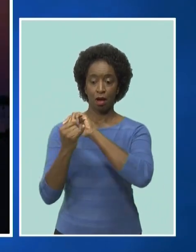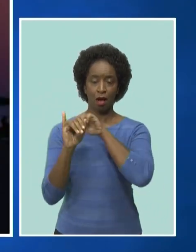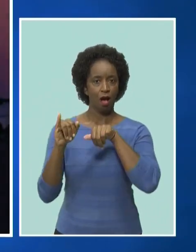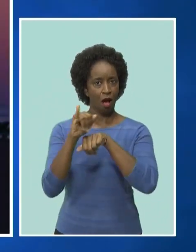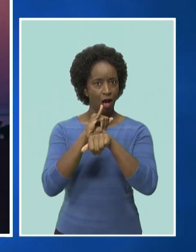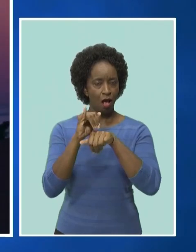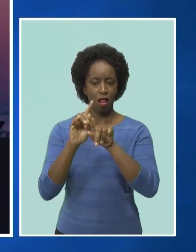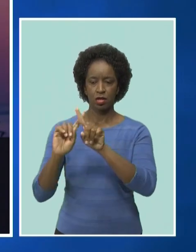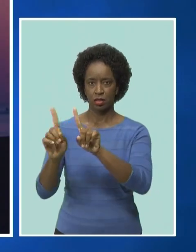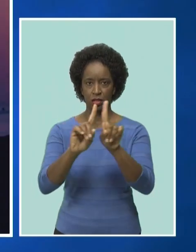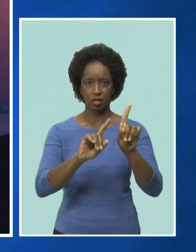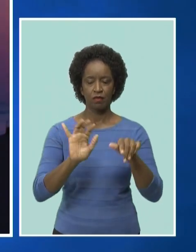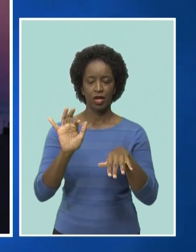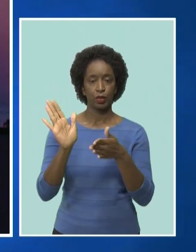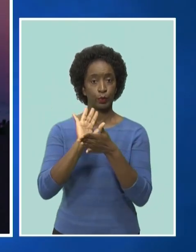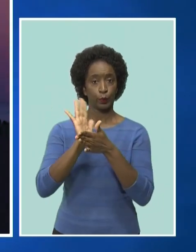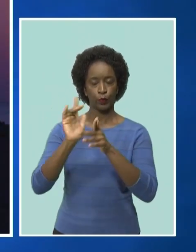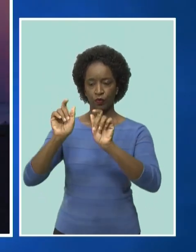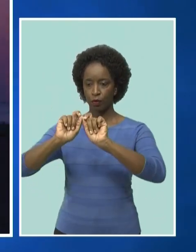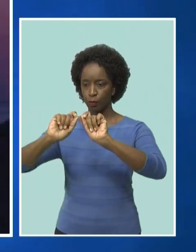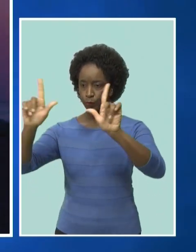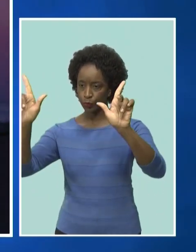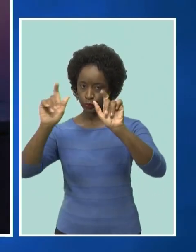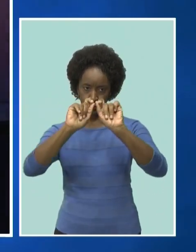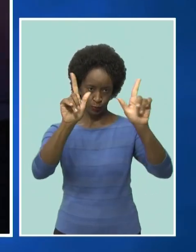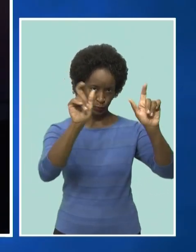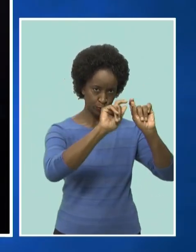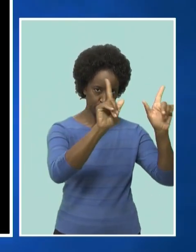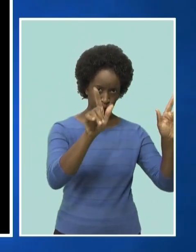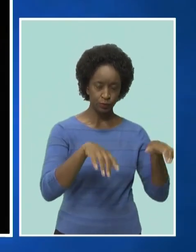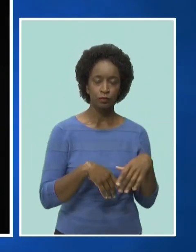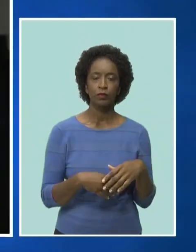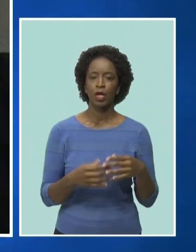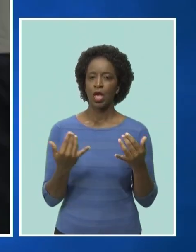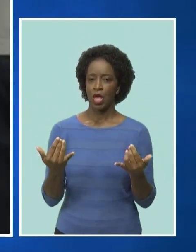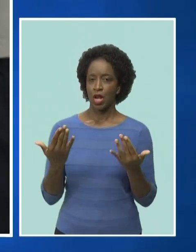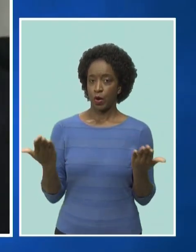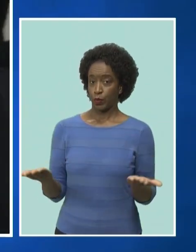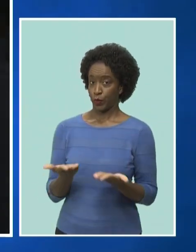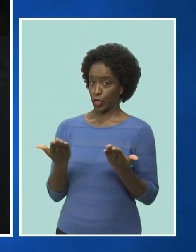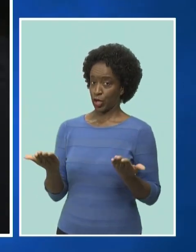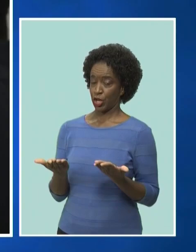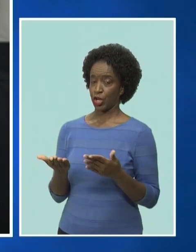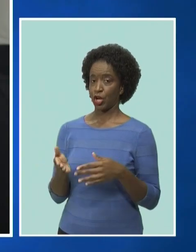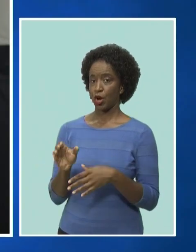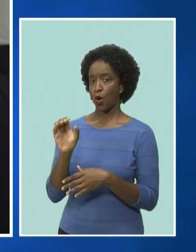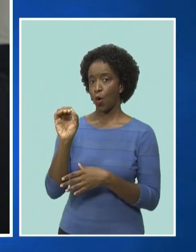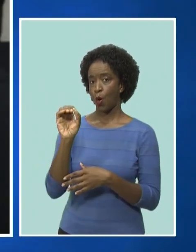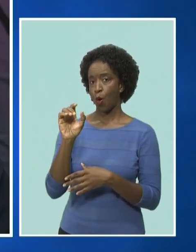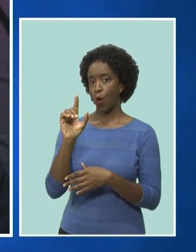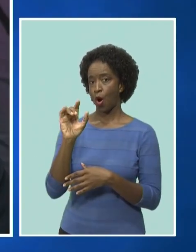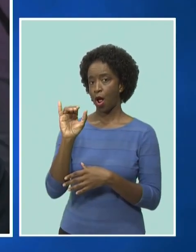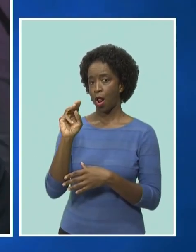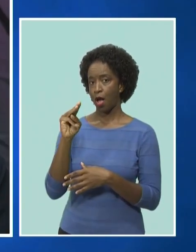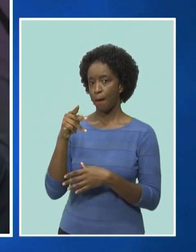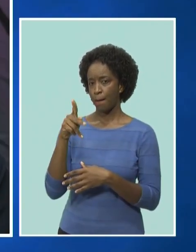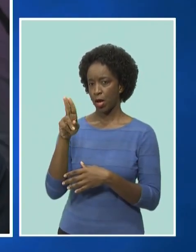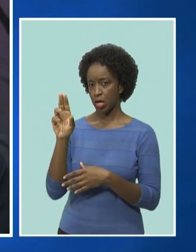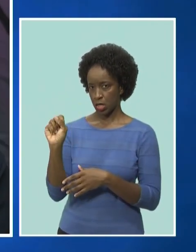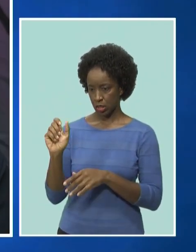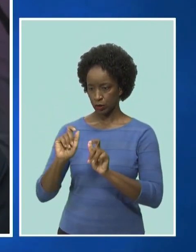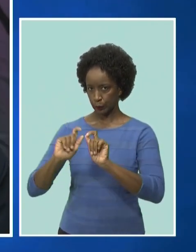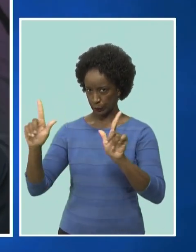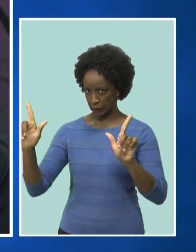We are currently screening in the Olympus, but we are not finished yet. the film still needs more work in the audio